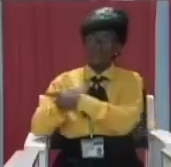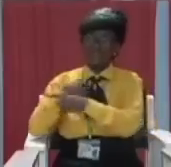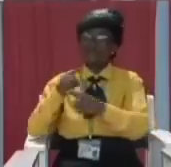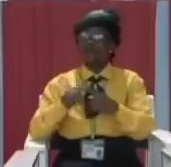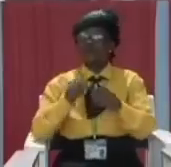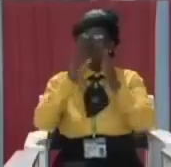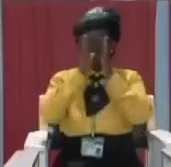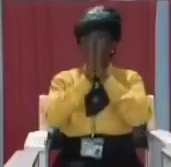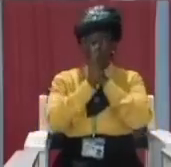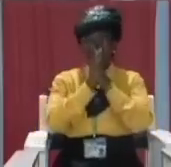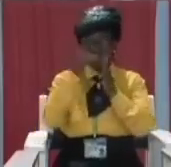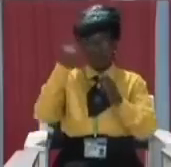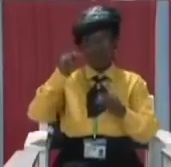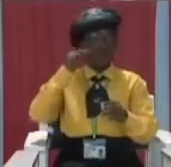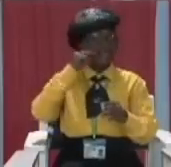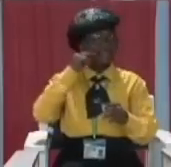world.